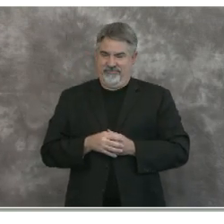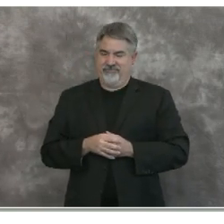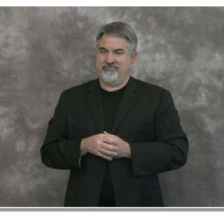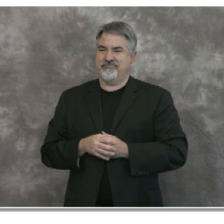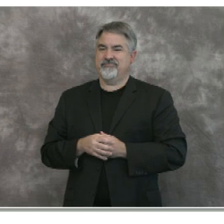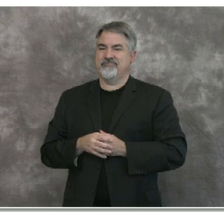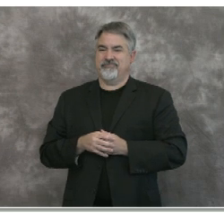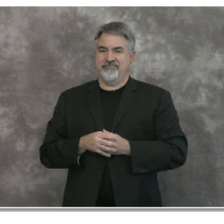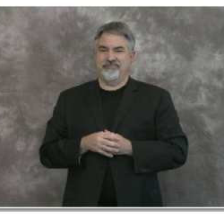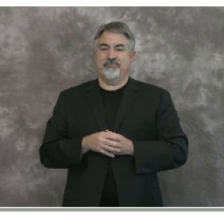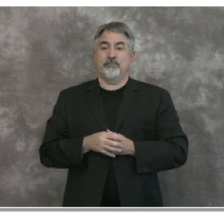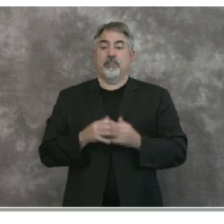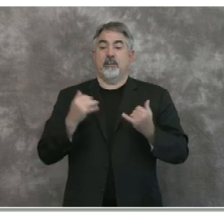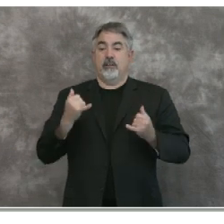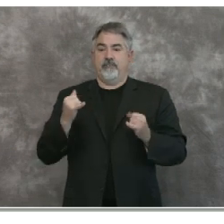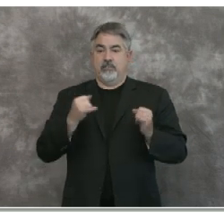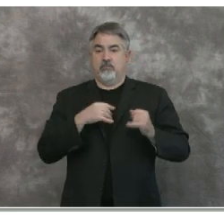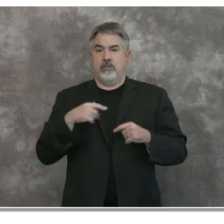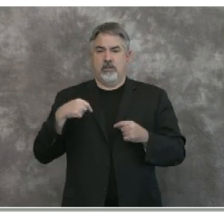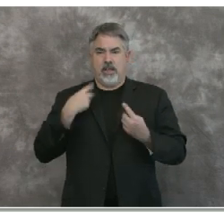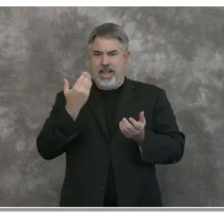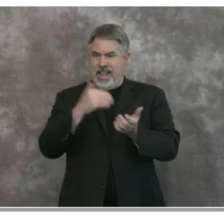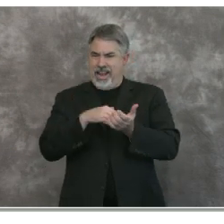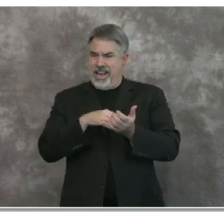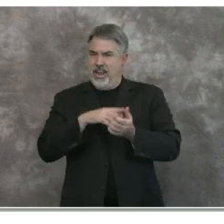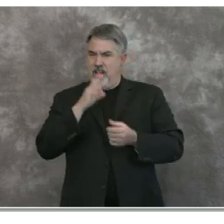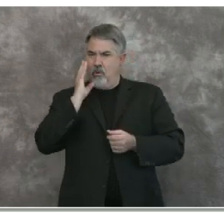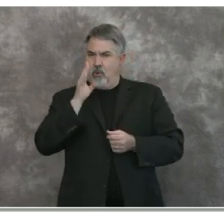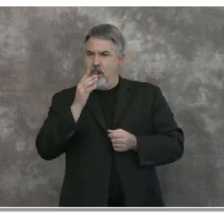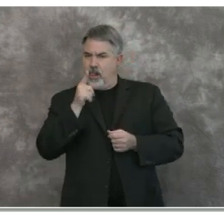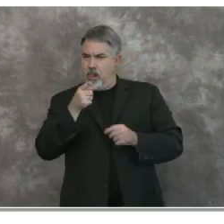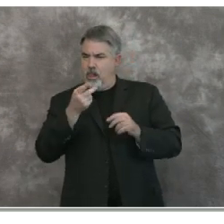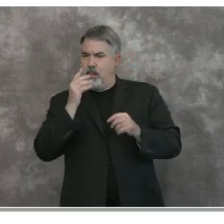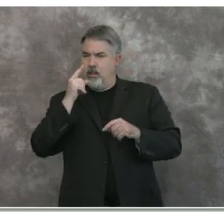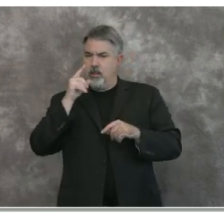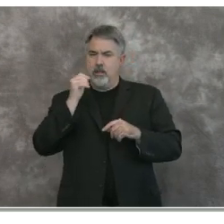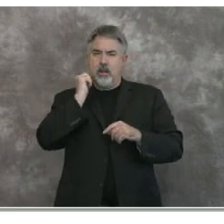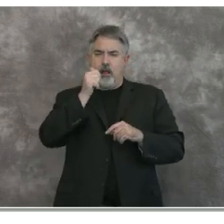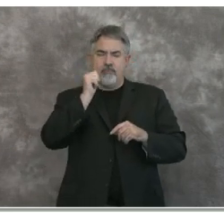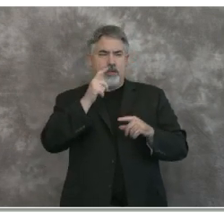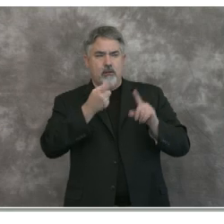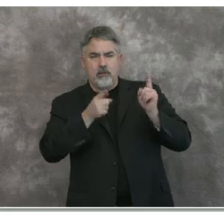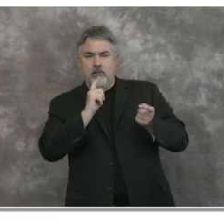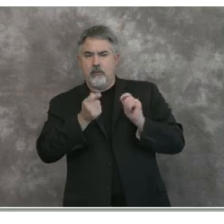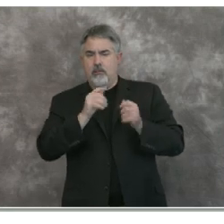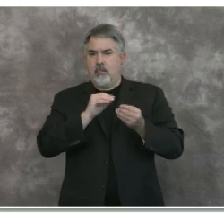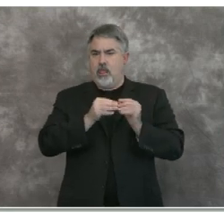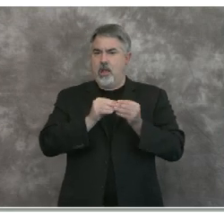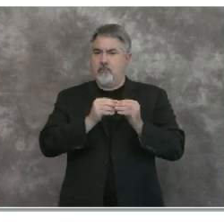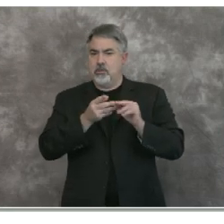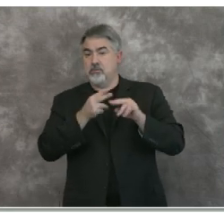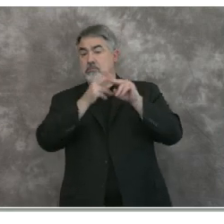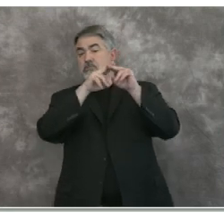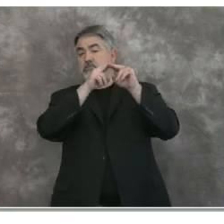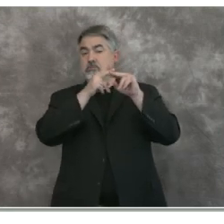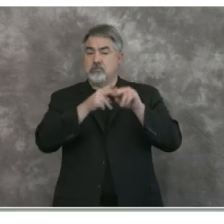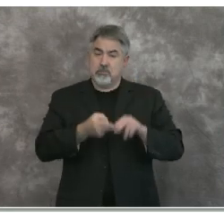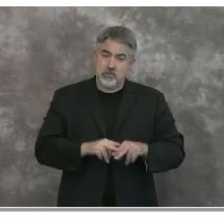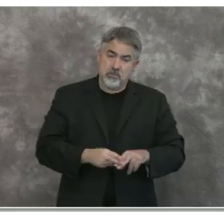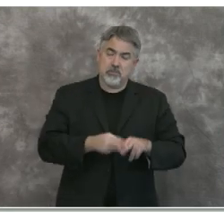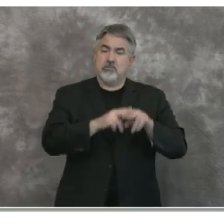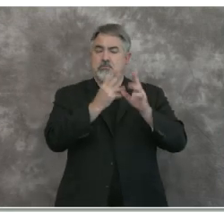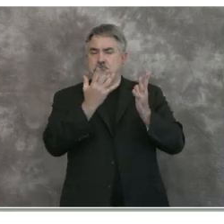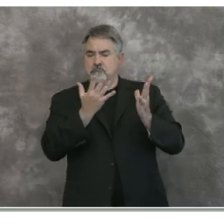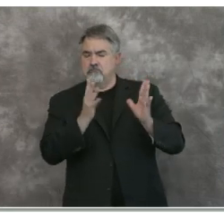3,998 individuals tested. Again, we're going to see day-to-day fluctuations. You're going to see numbers go up. You're going to see numbers go down. We know that we